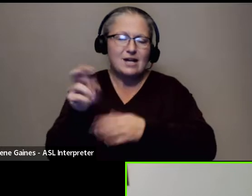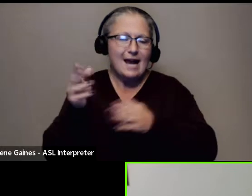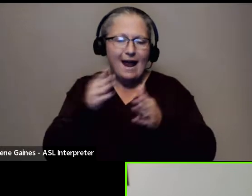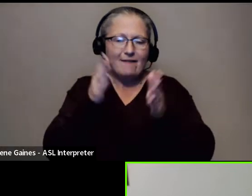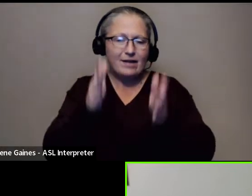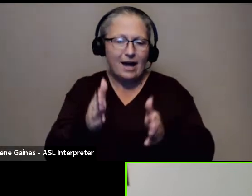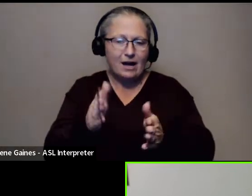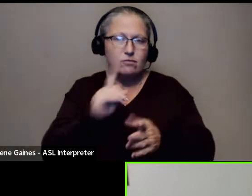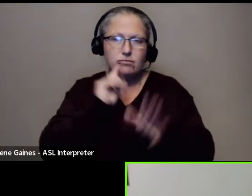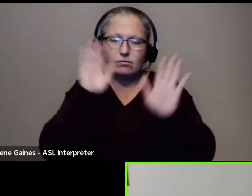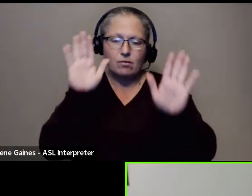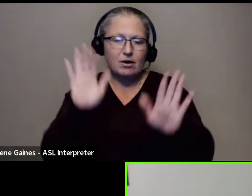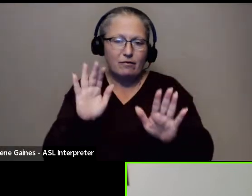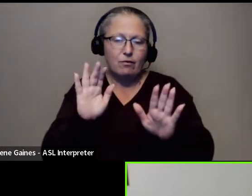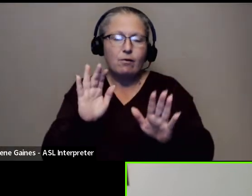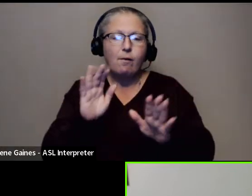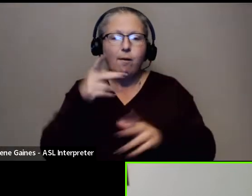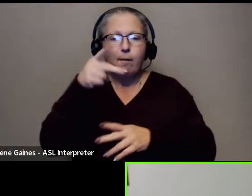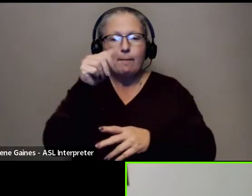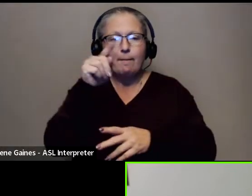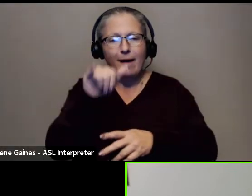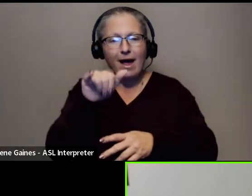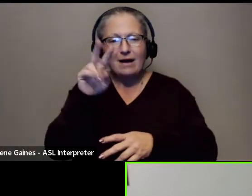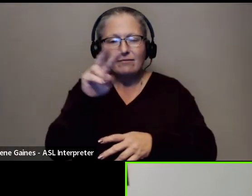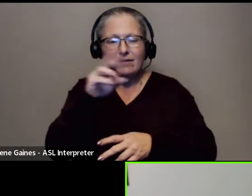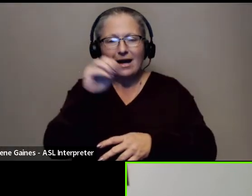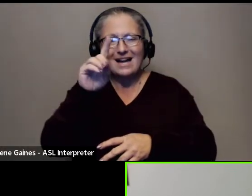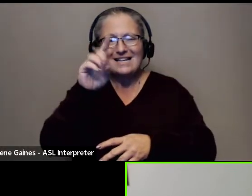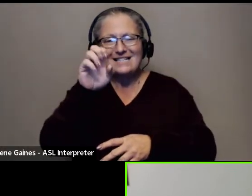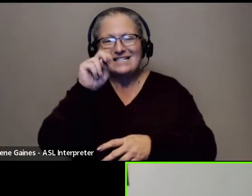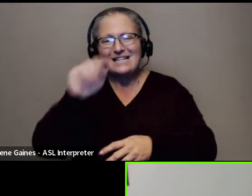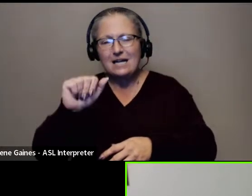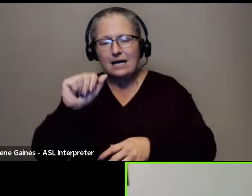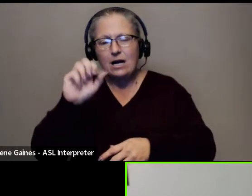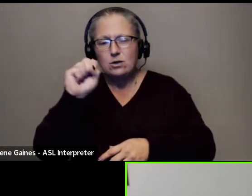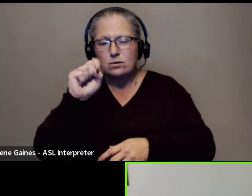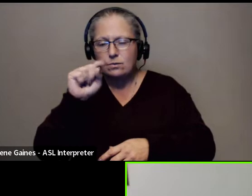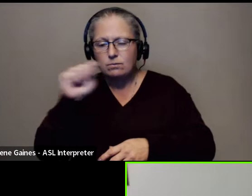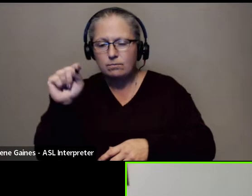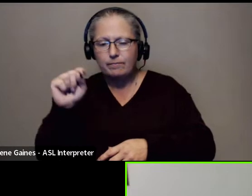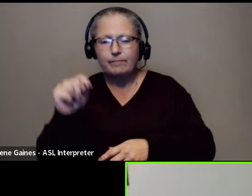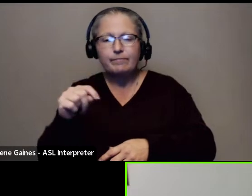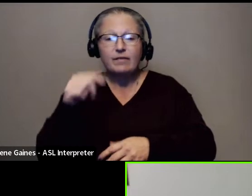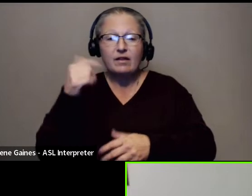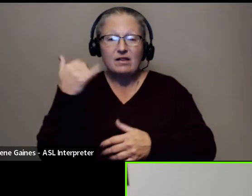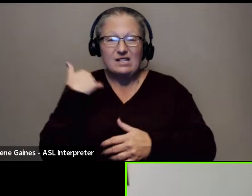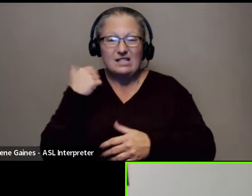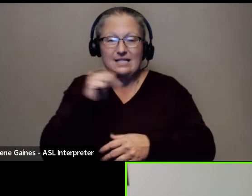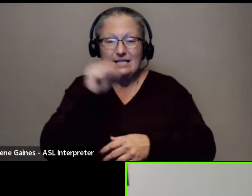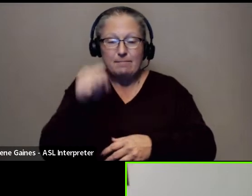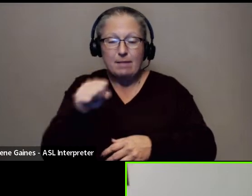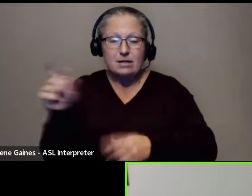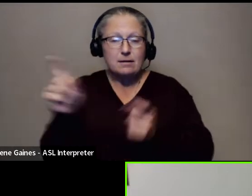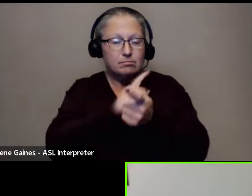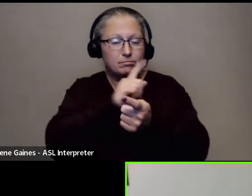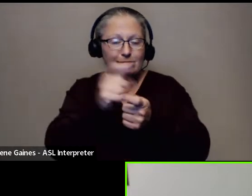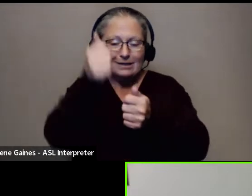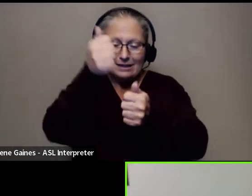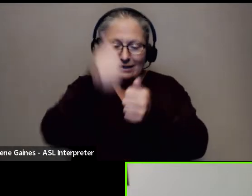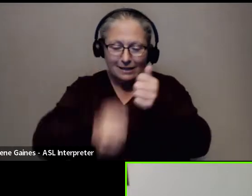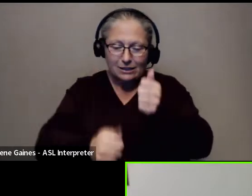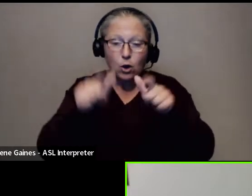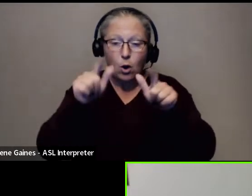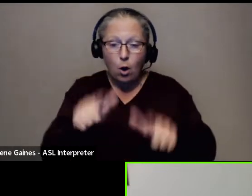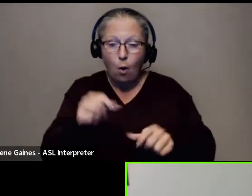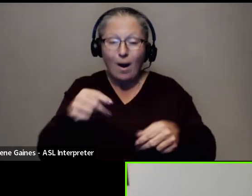which have been fabulous, Patty Villar and Dina Suarez. This semester, they have met with every single low and